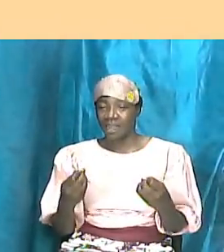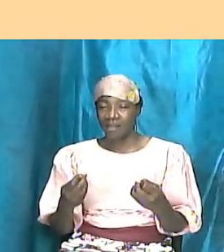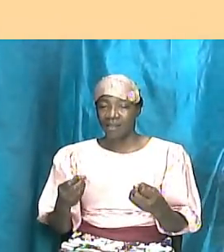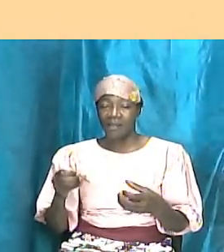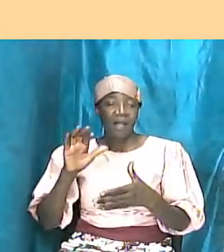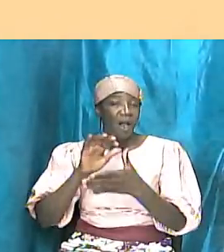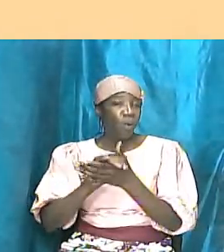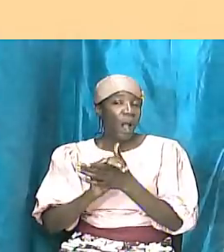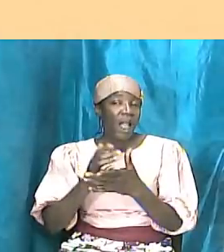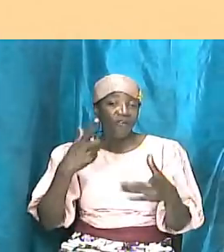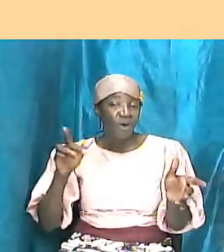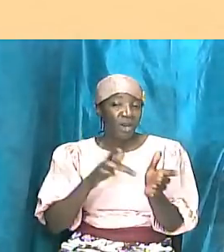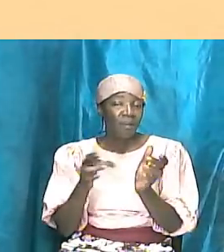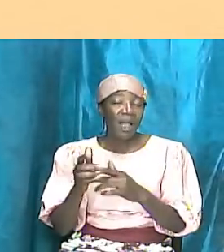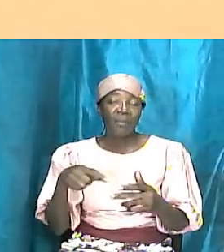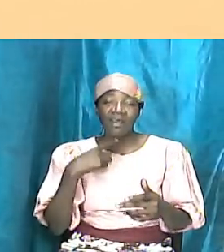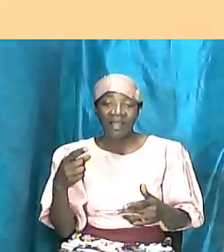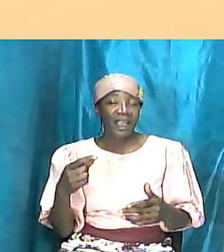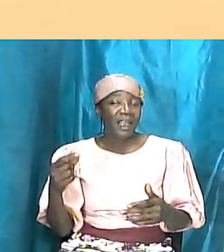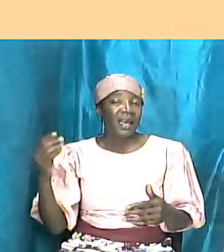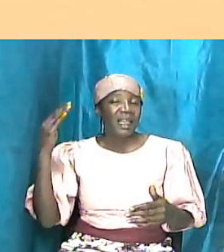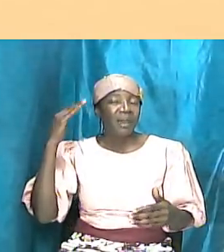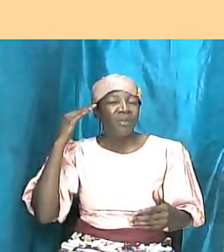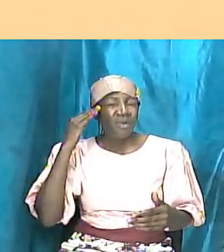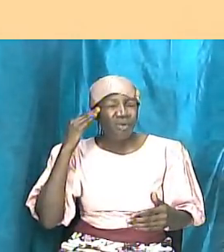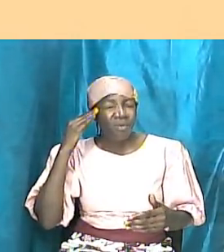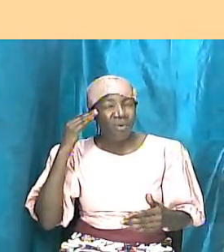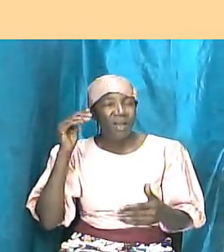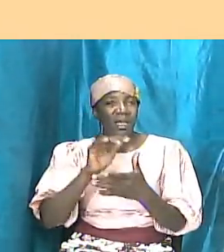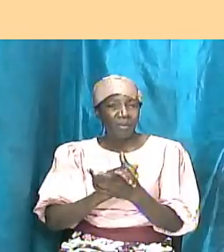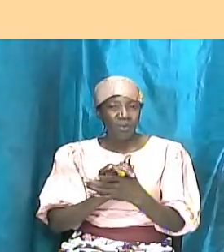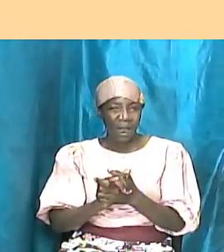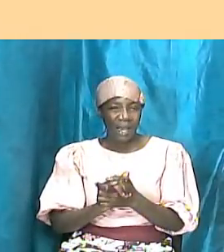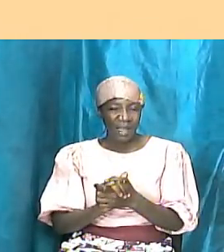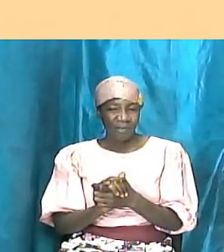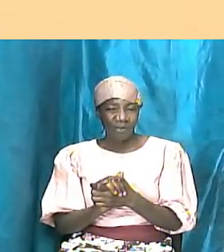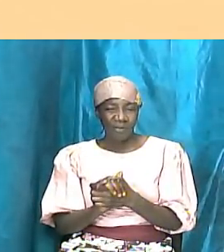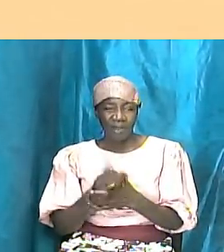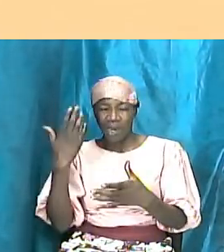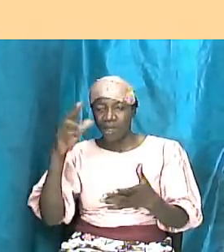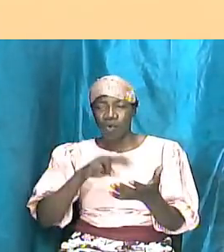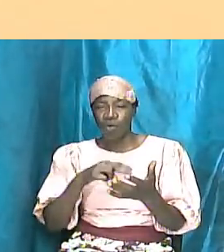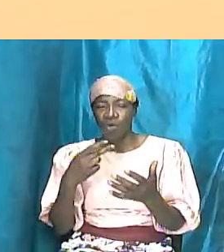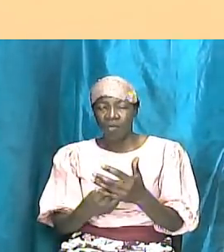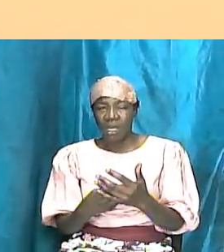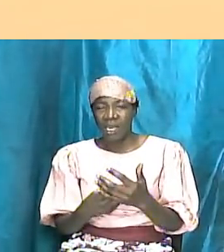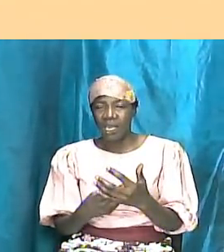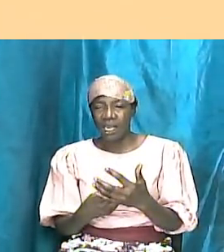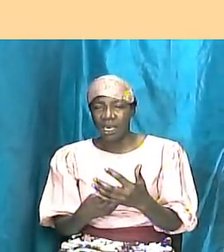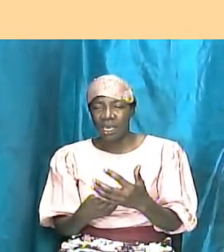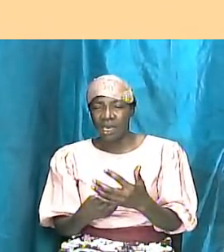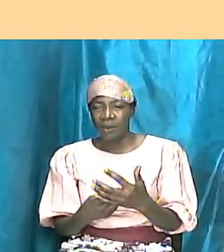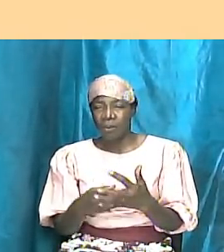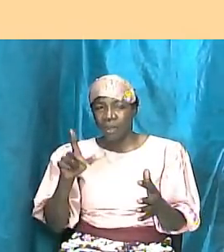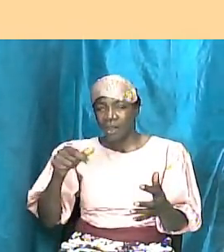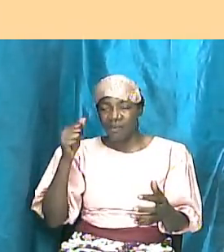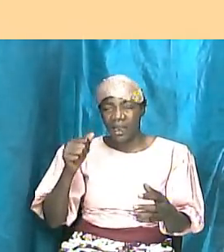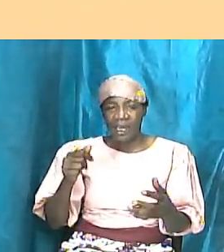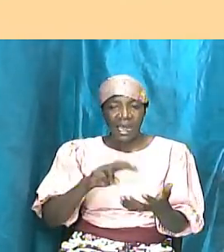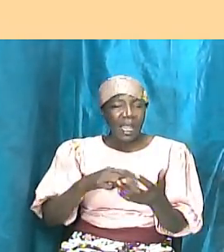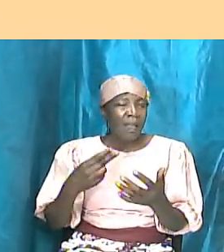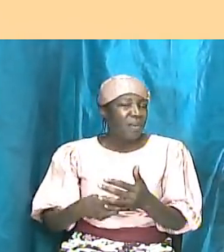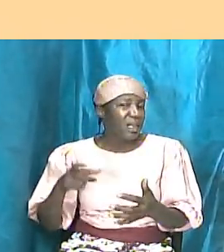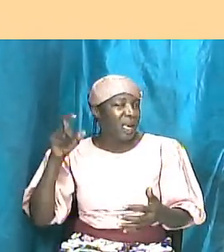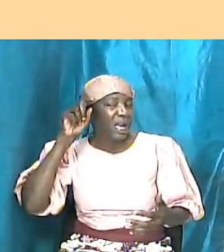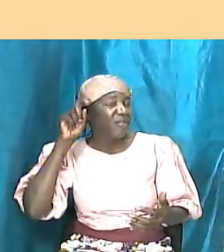wife in Nod. When the Bible says you knew your wife, it don't mean you find her. It means you have sexual intercourse with her. Because